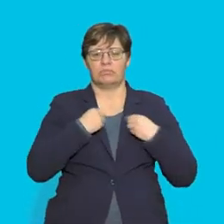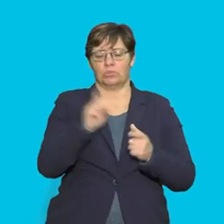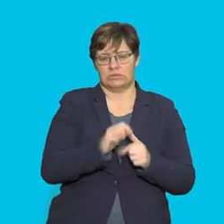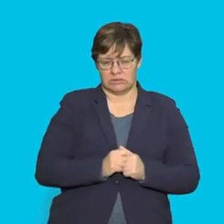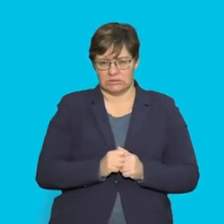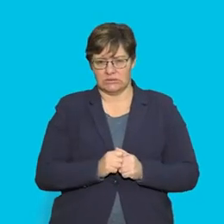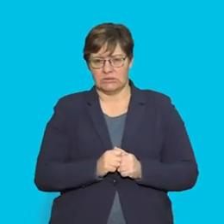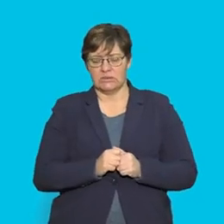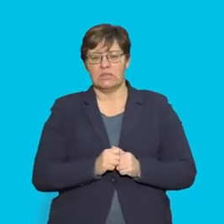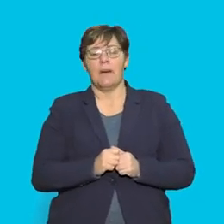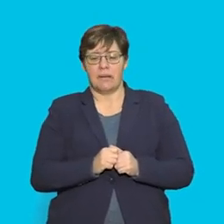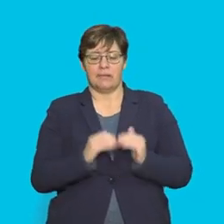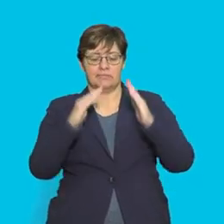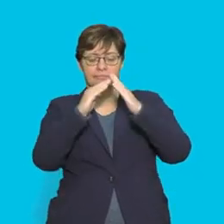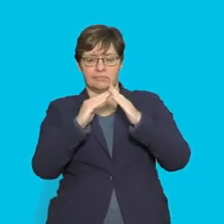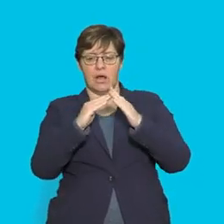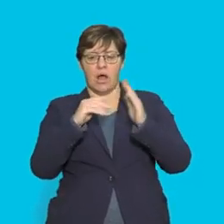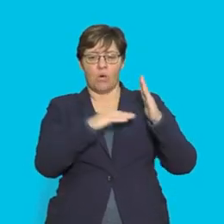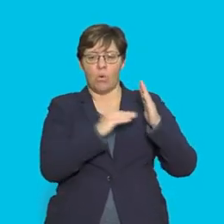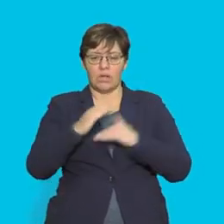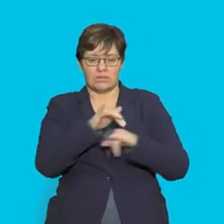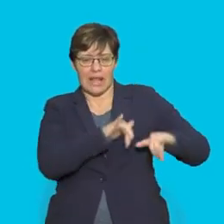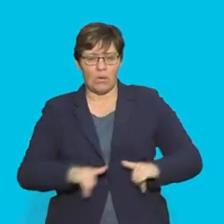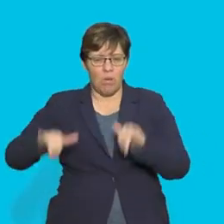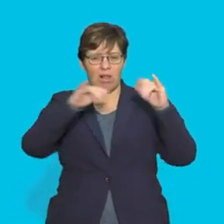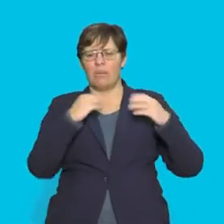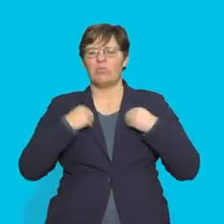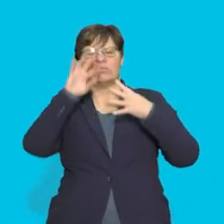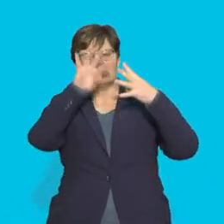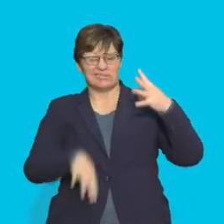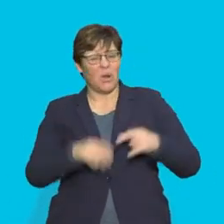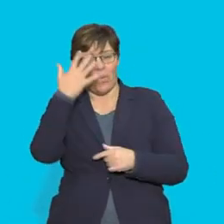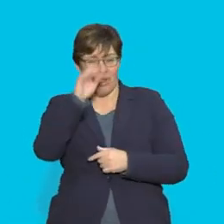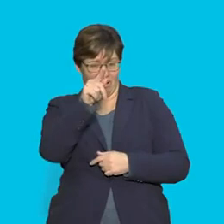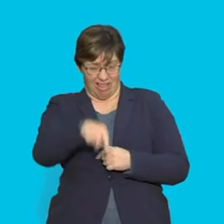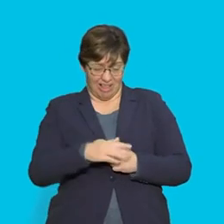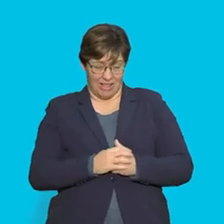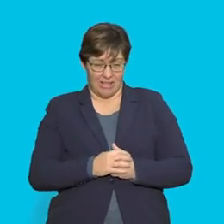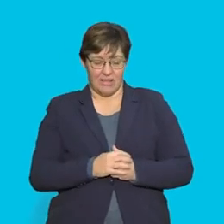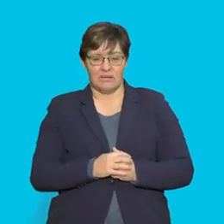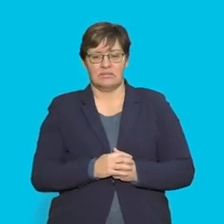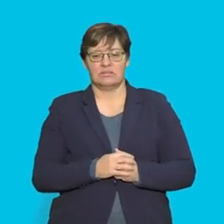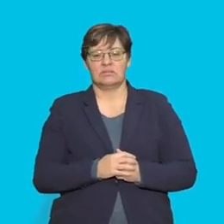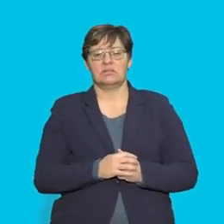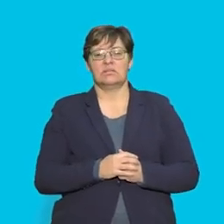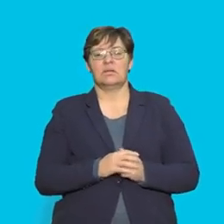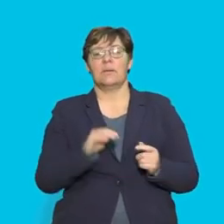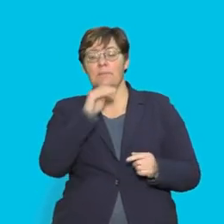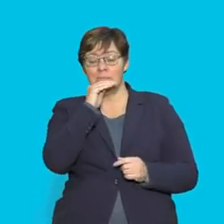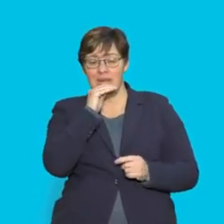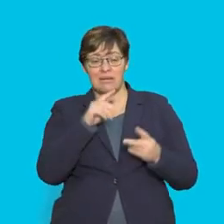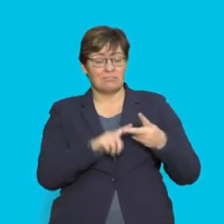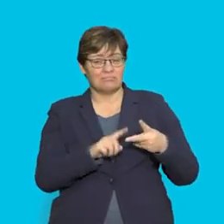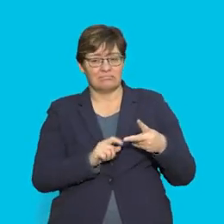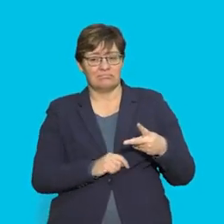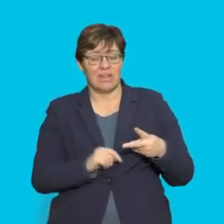properties? Even a right-angled triangle, what are the properties? So that's what I mean when I talk about the properties. And outside